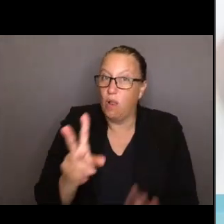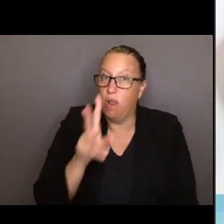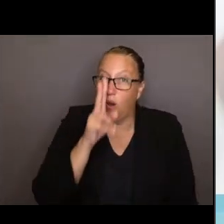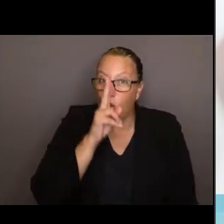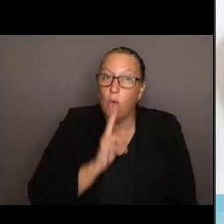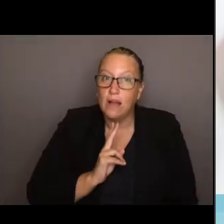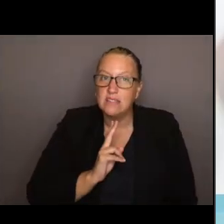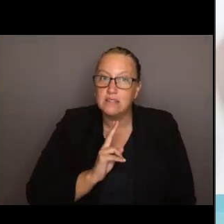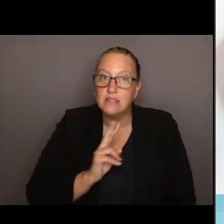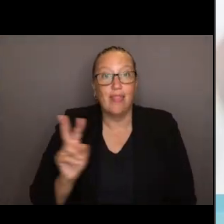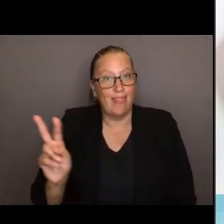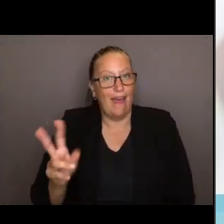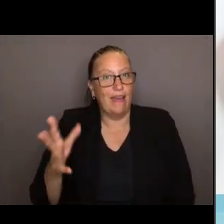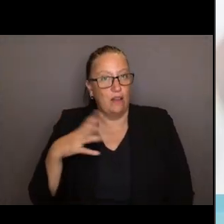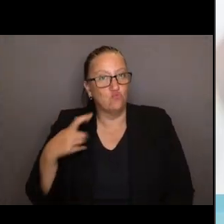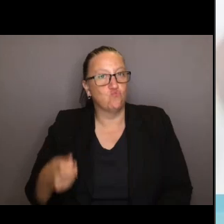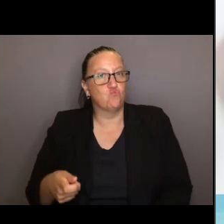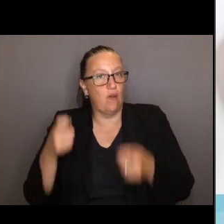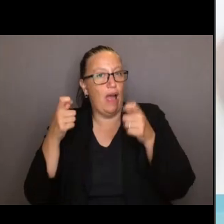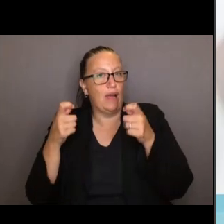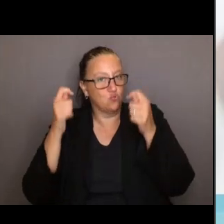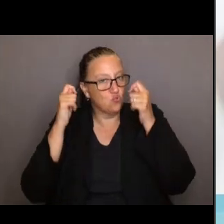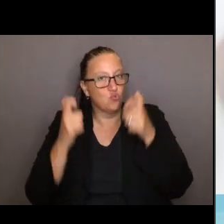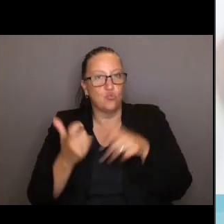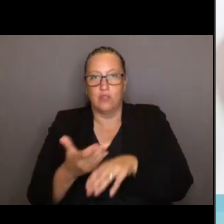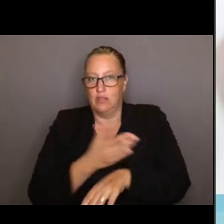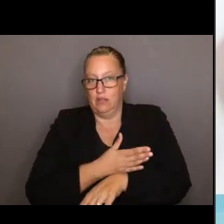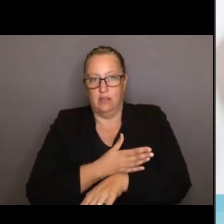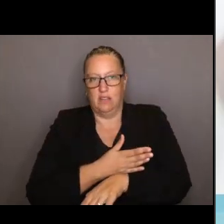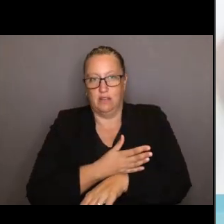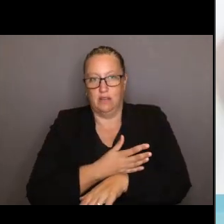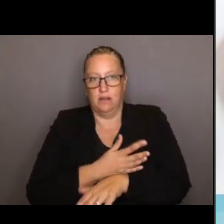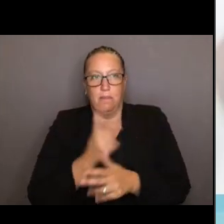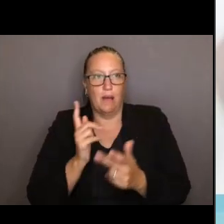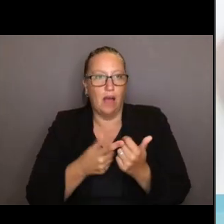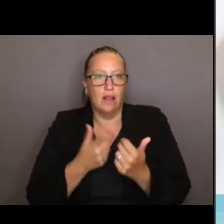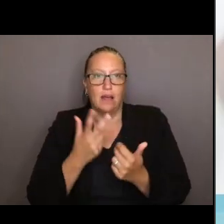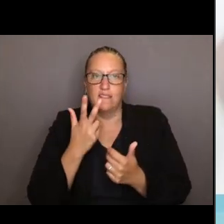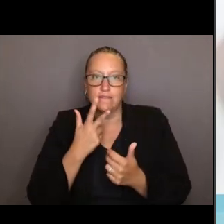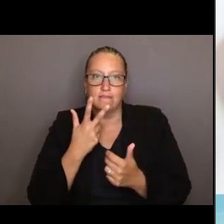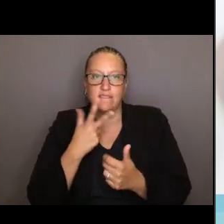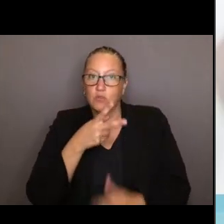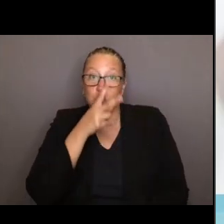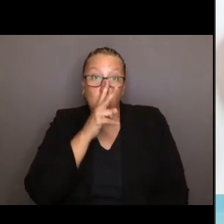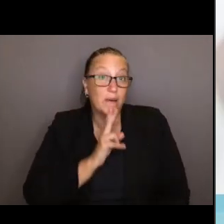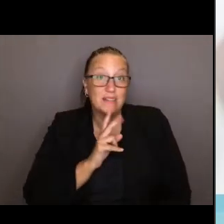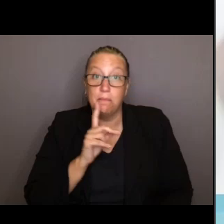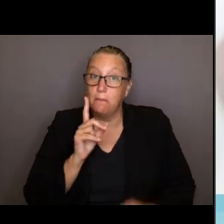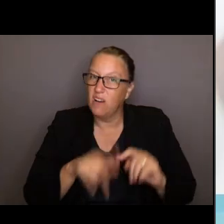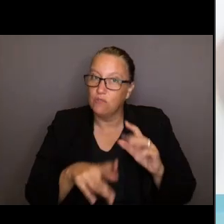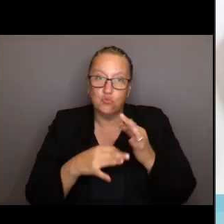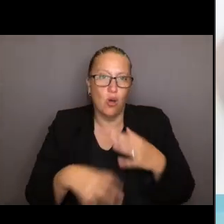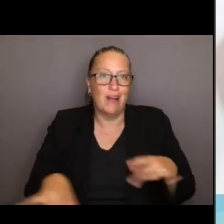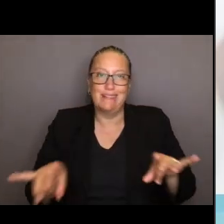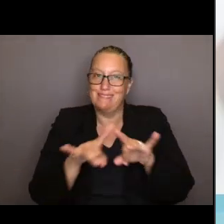to raise that at a very early time. But even most twins aren't identical, they're fraternal